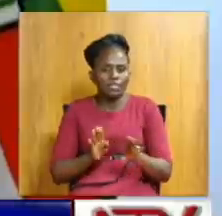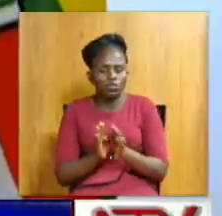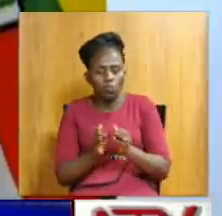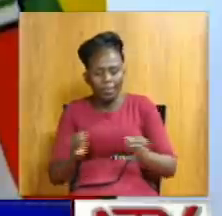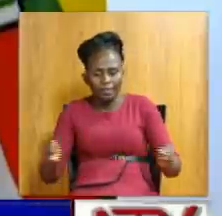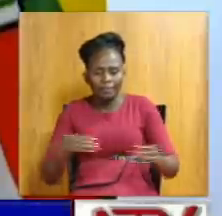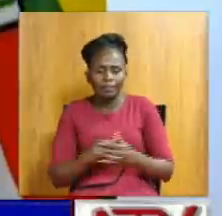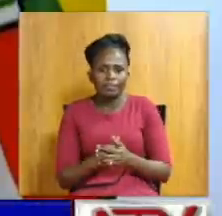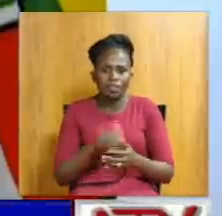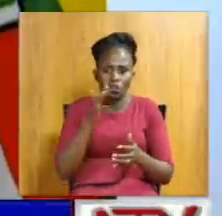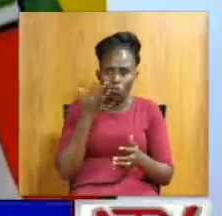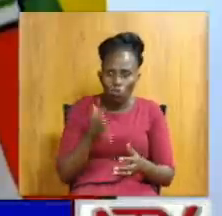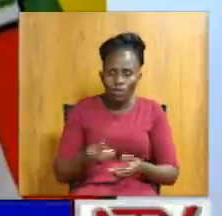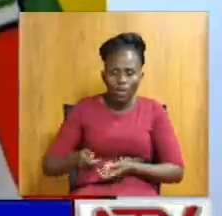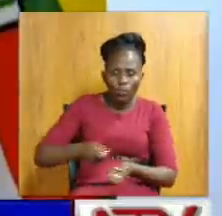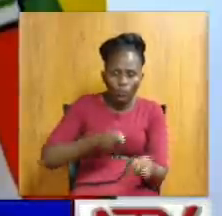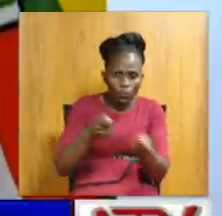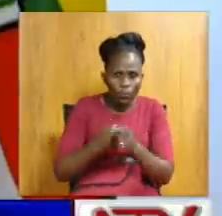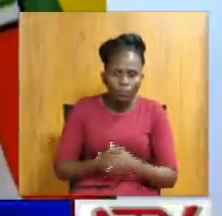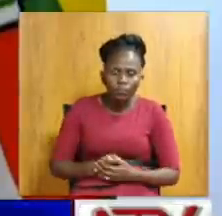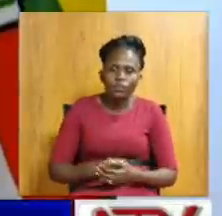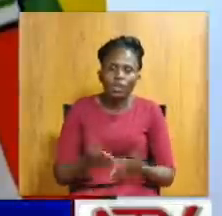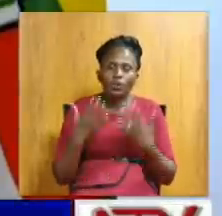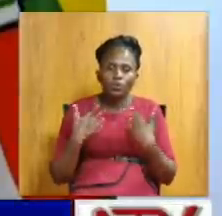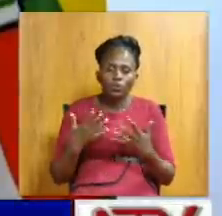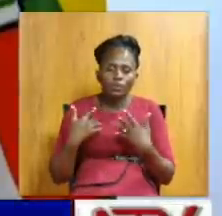water retention methods, windbreaks,